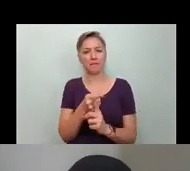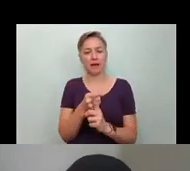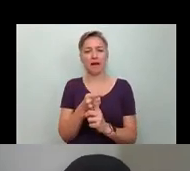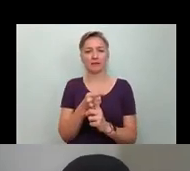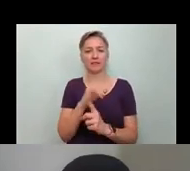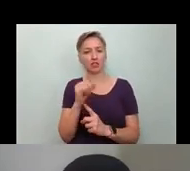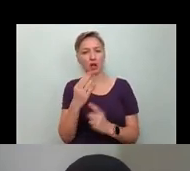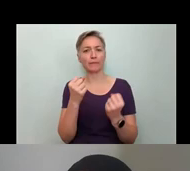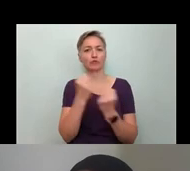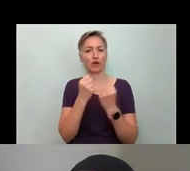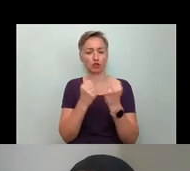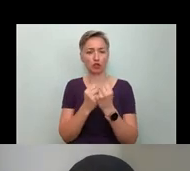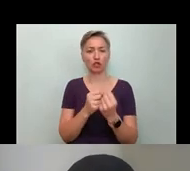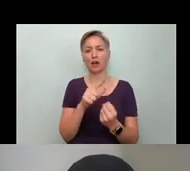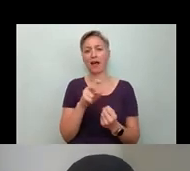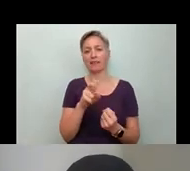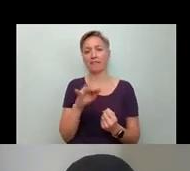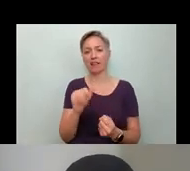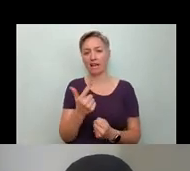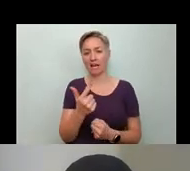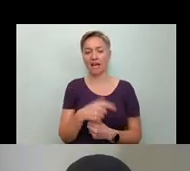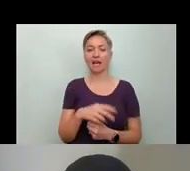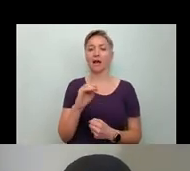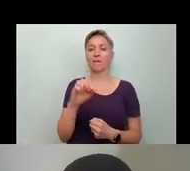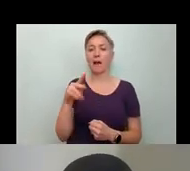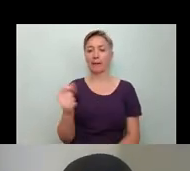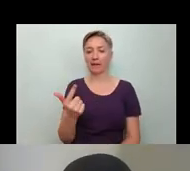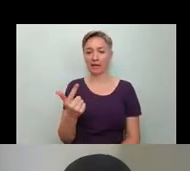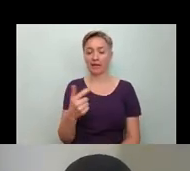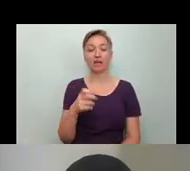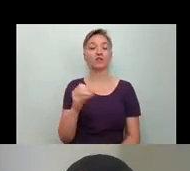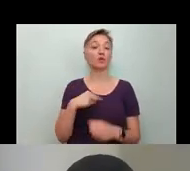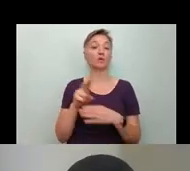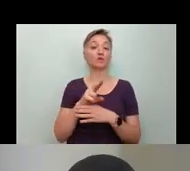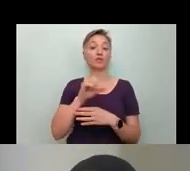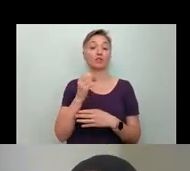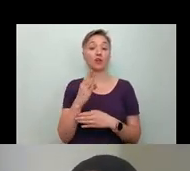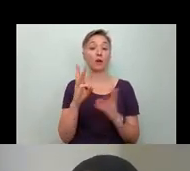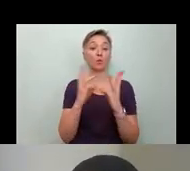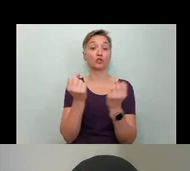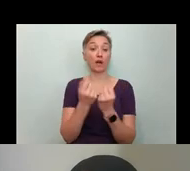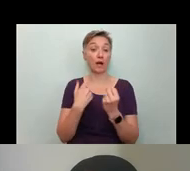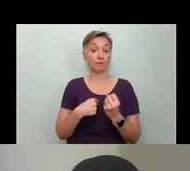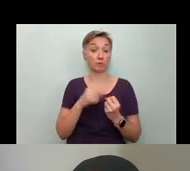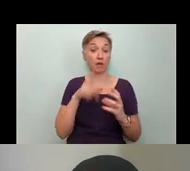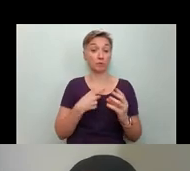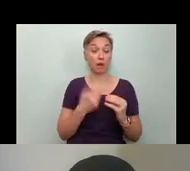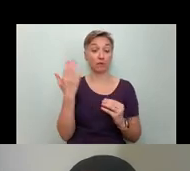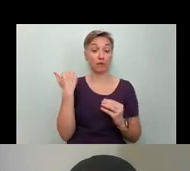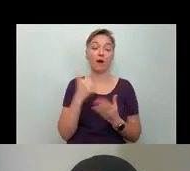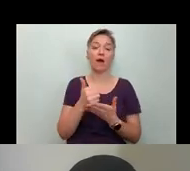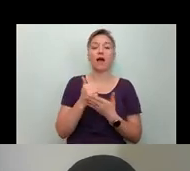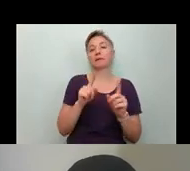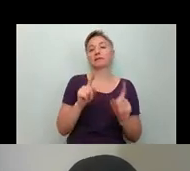the leveling, the mapping. So we're using the workshops, those job workshops that we discussed, to test our different